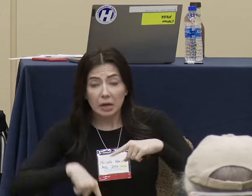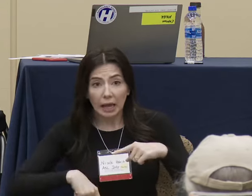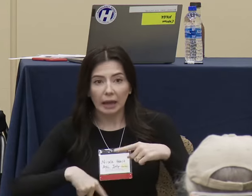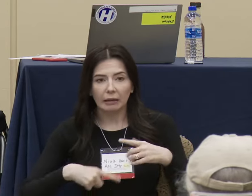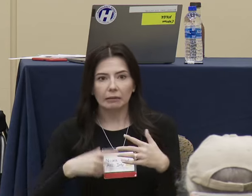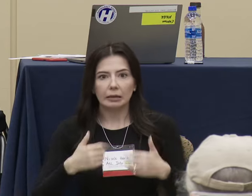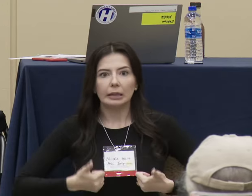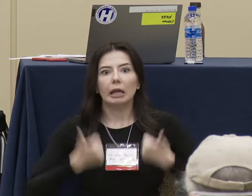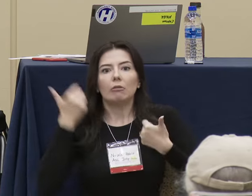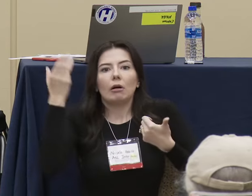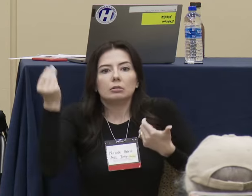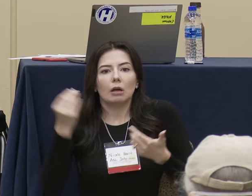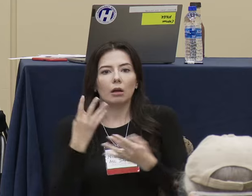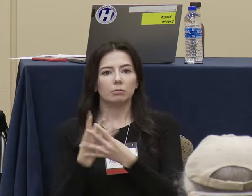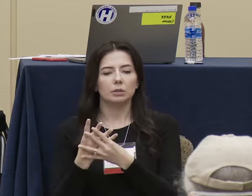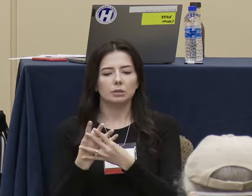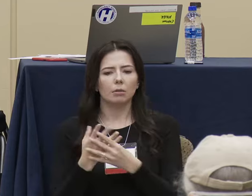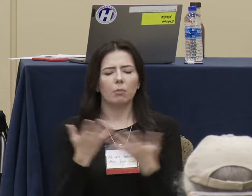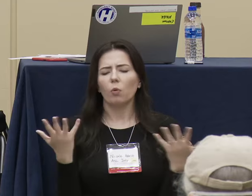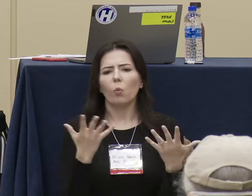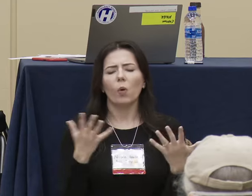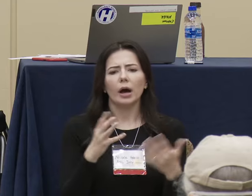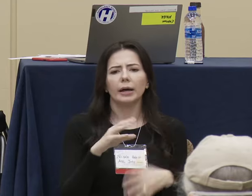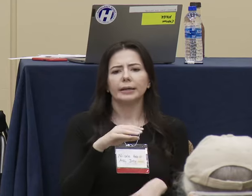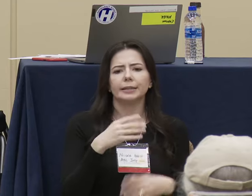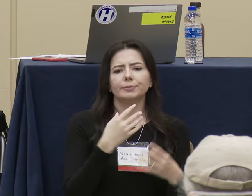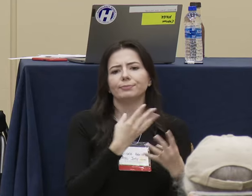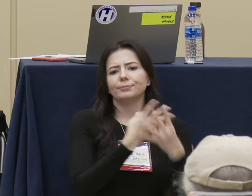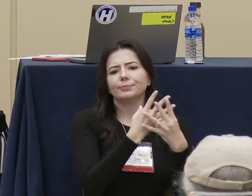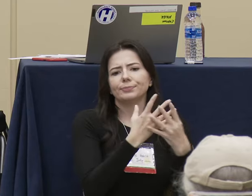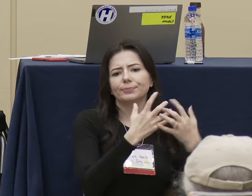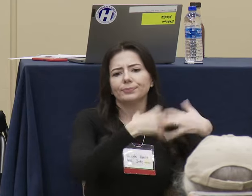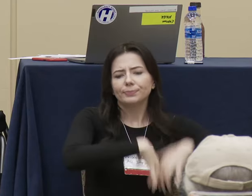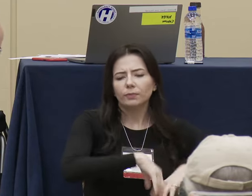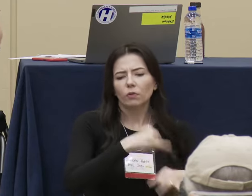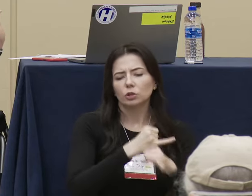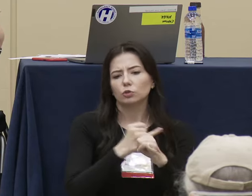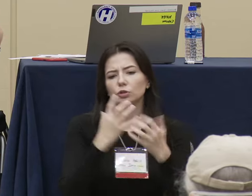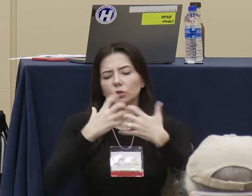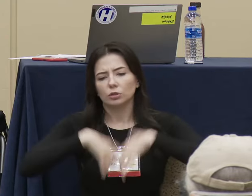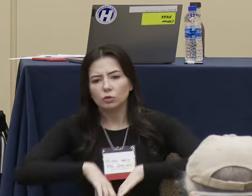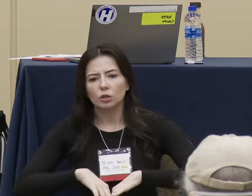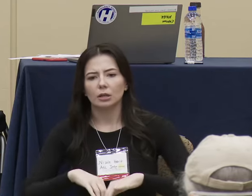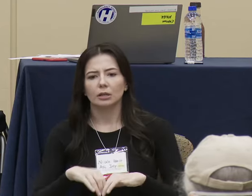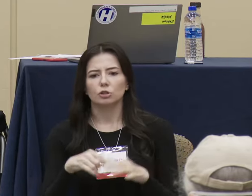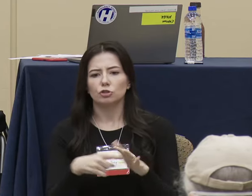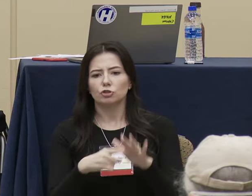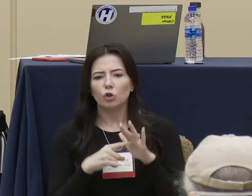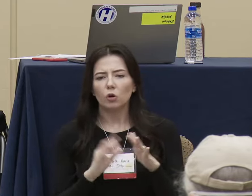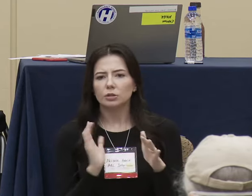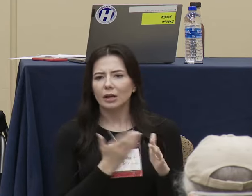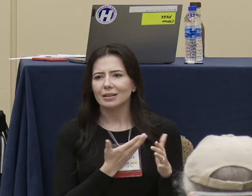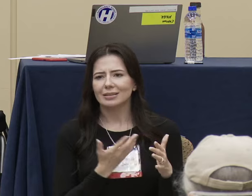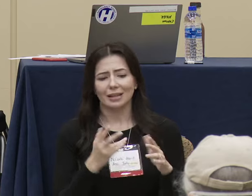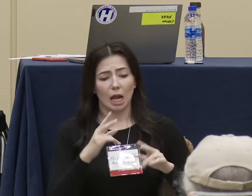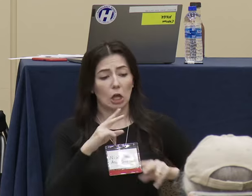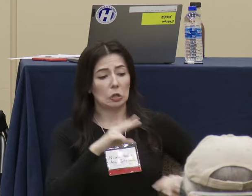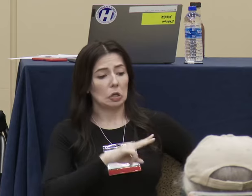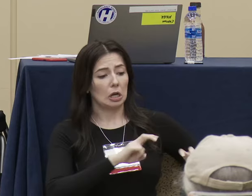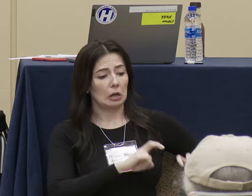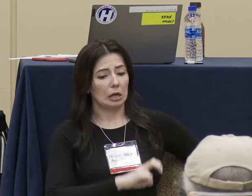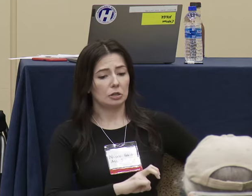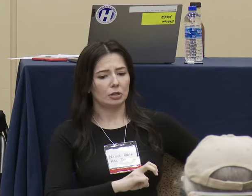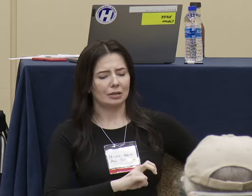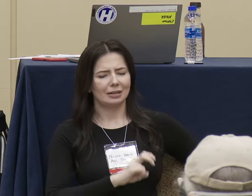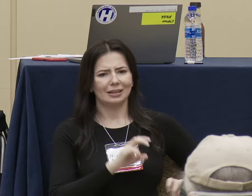what deinstitutionalization shows us is that I analyze in a lot of my work that